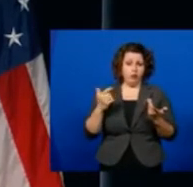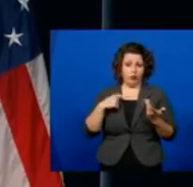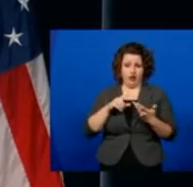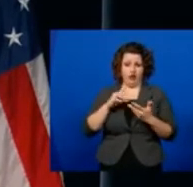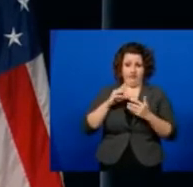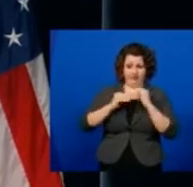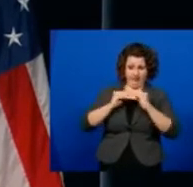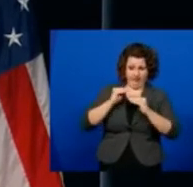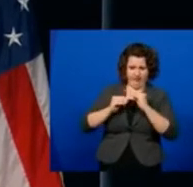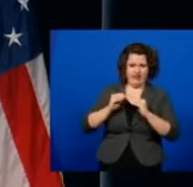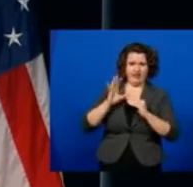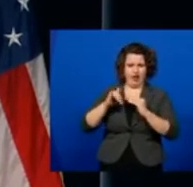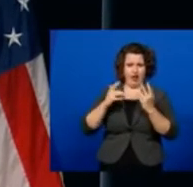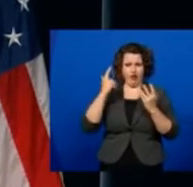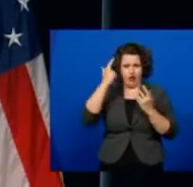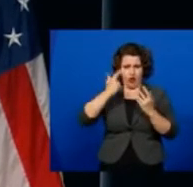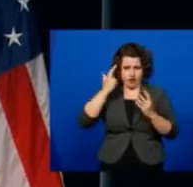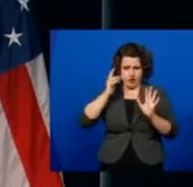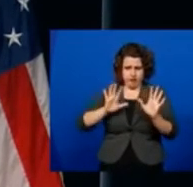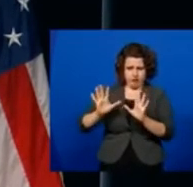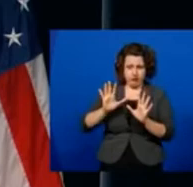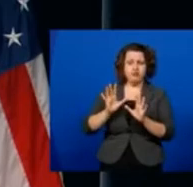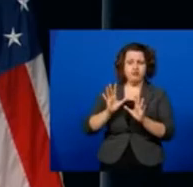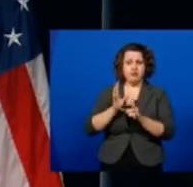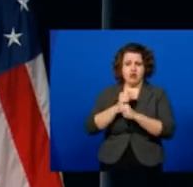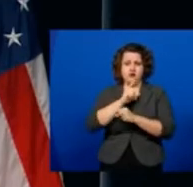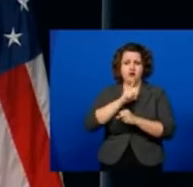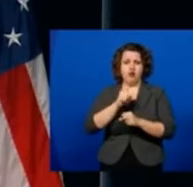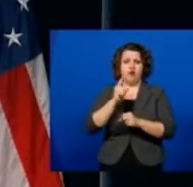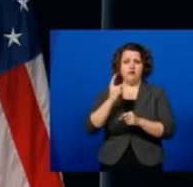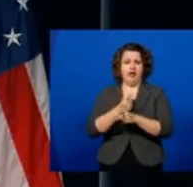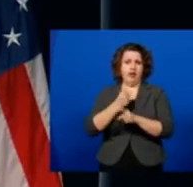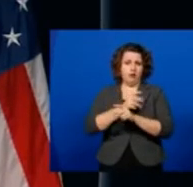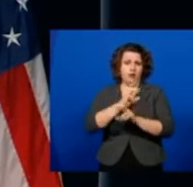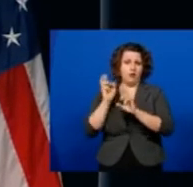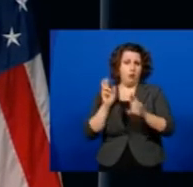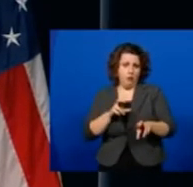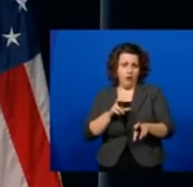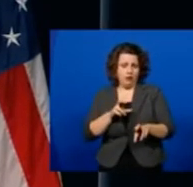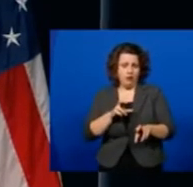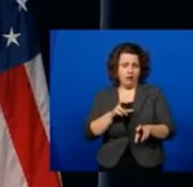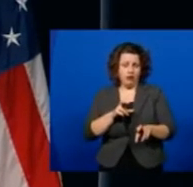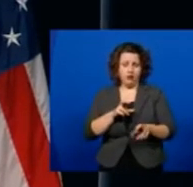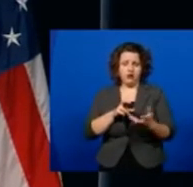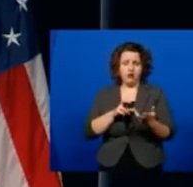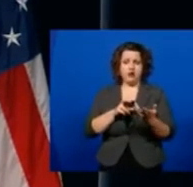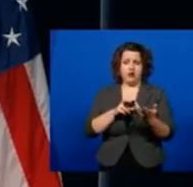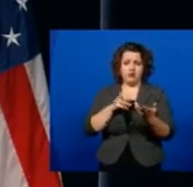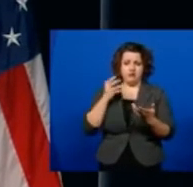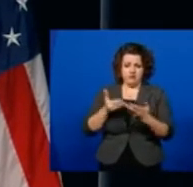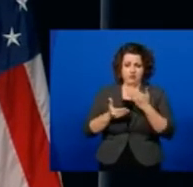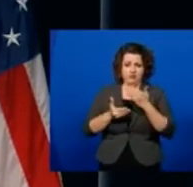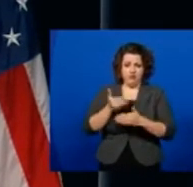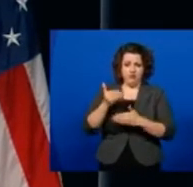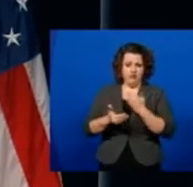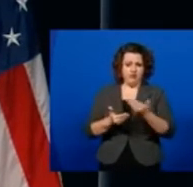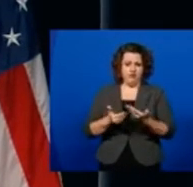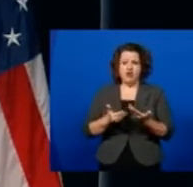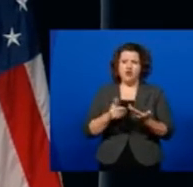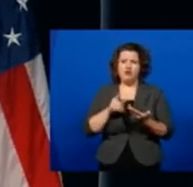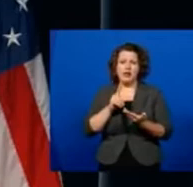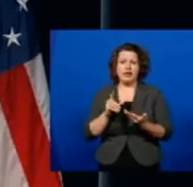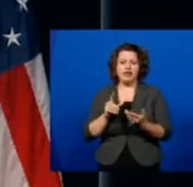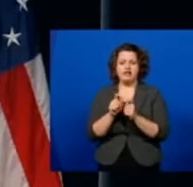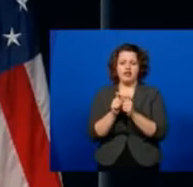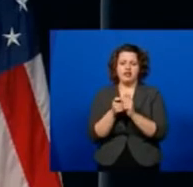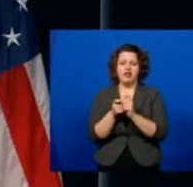the logic so that it would be reported accurately to Iowans, as they walked through that process, there was minimal change